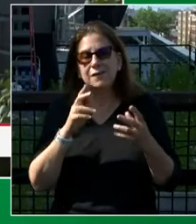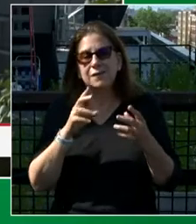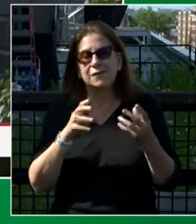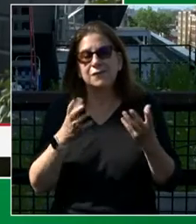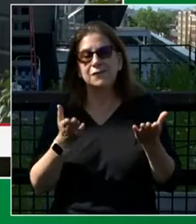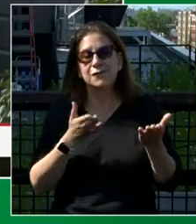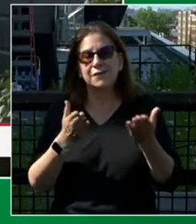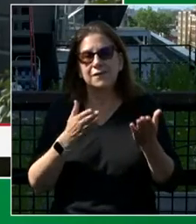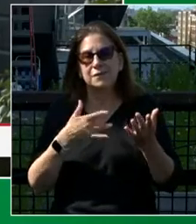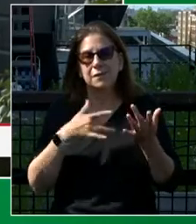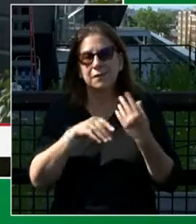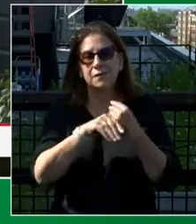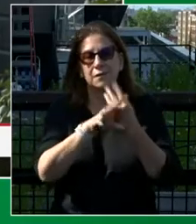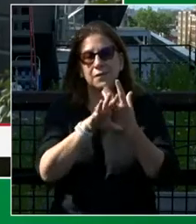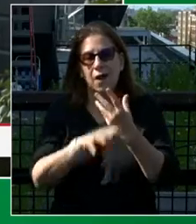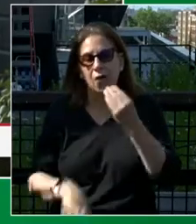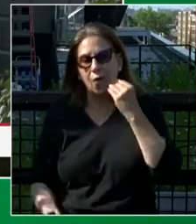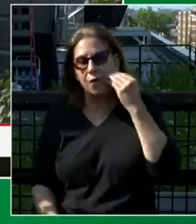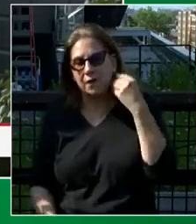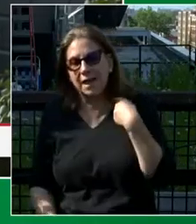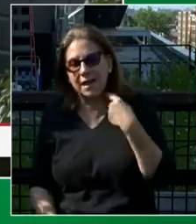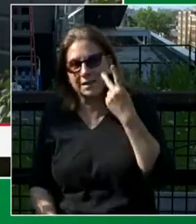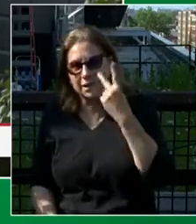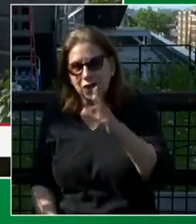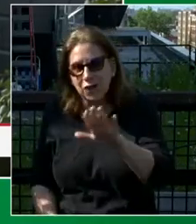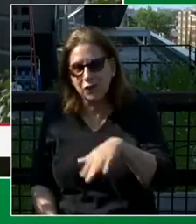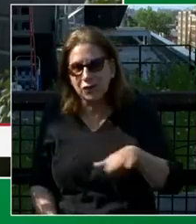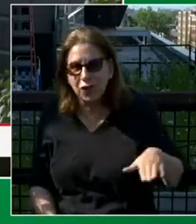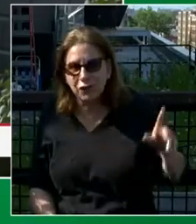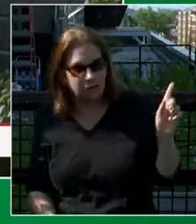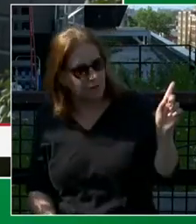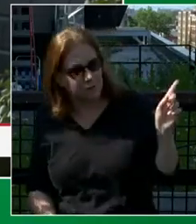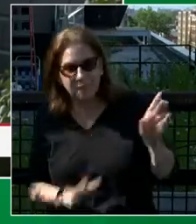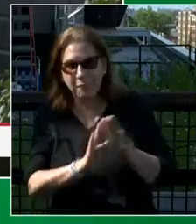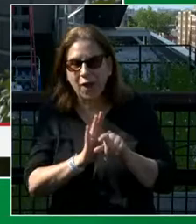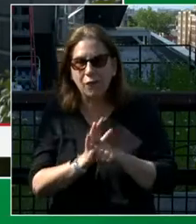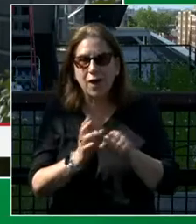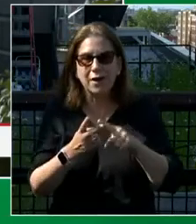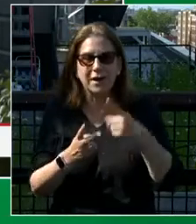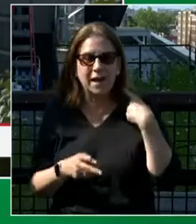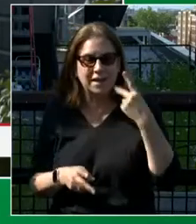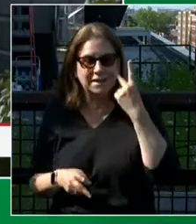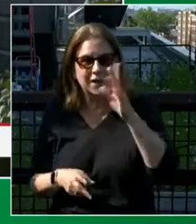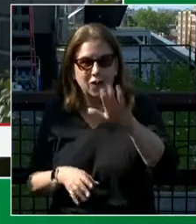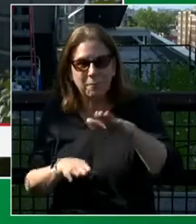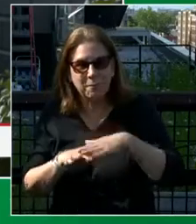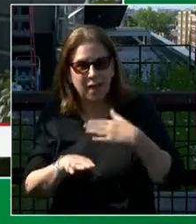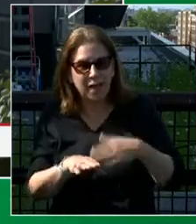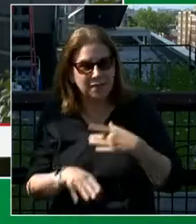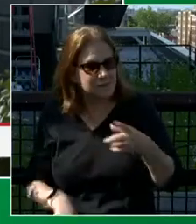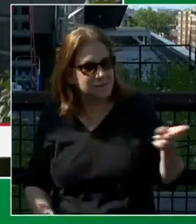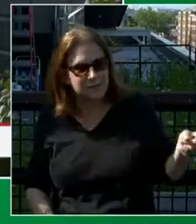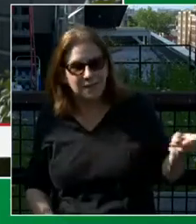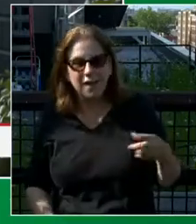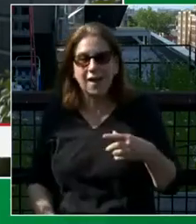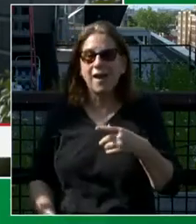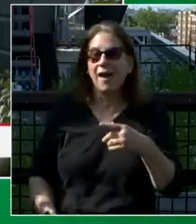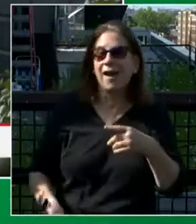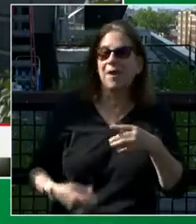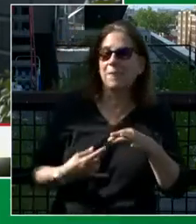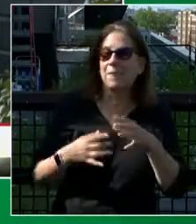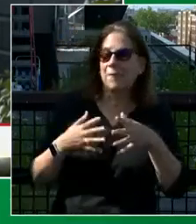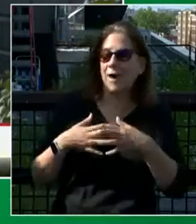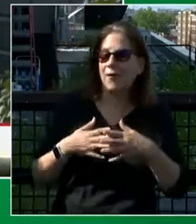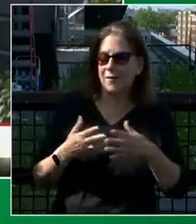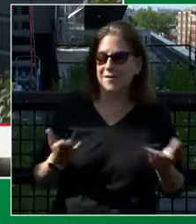in thinking about all of the things that have happened over the past year. I mean, America, especially on today, the anniversary of George